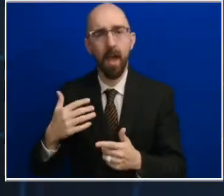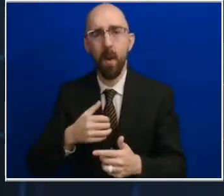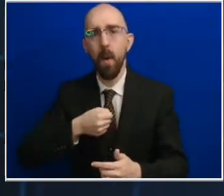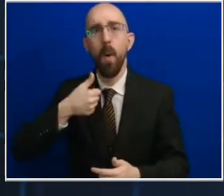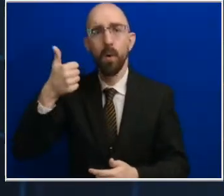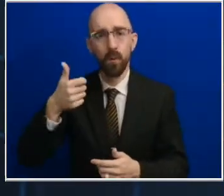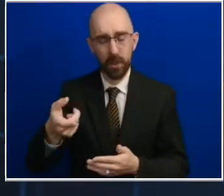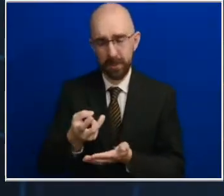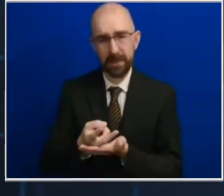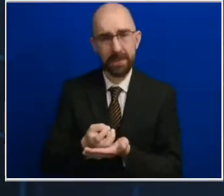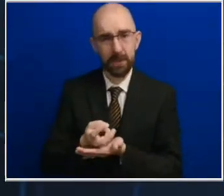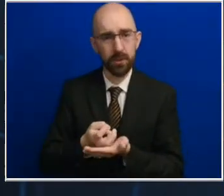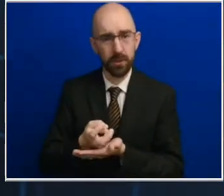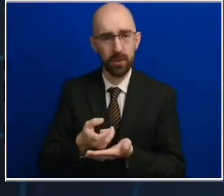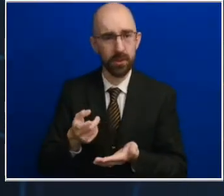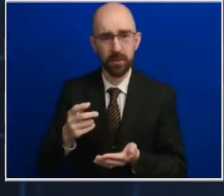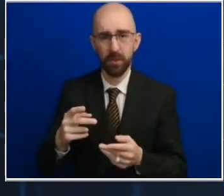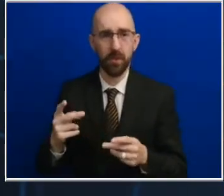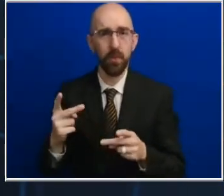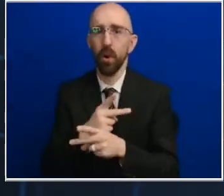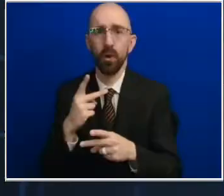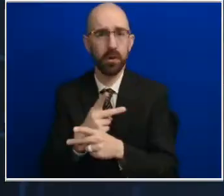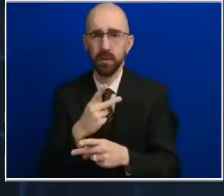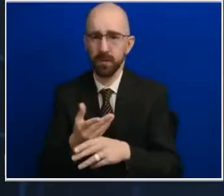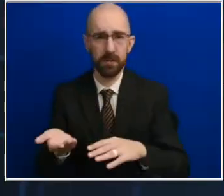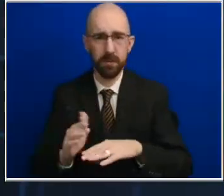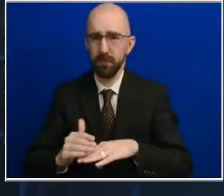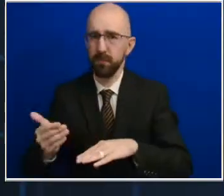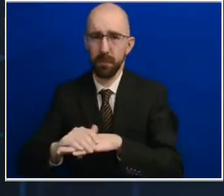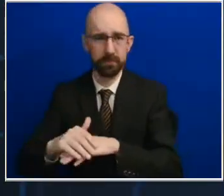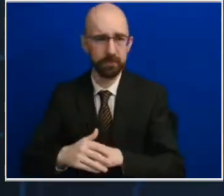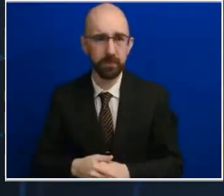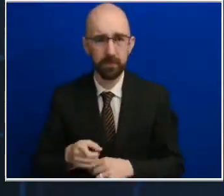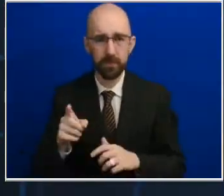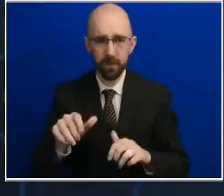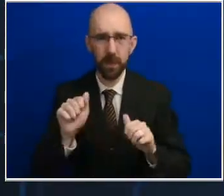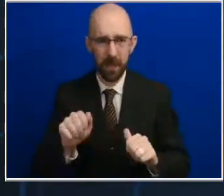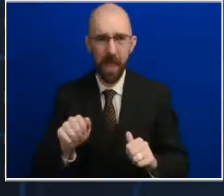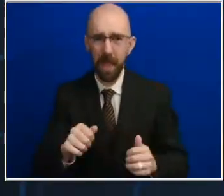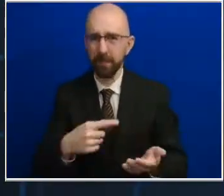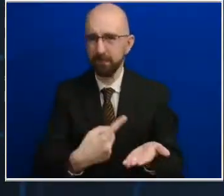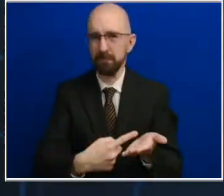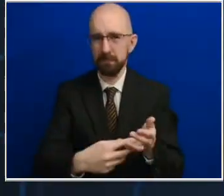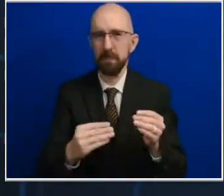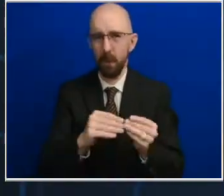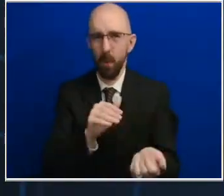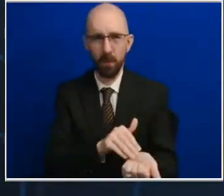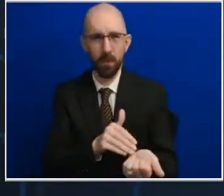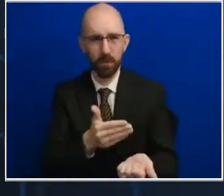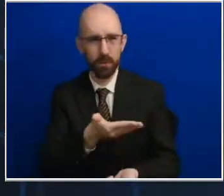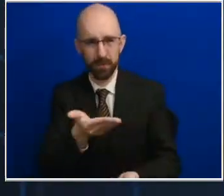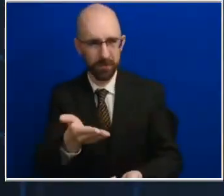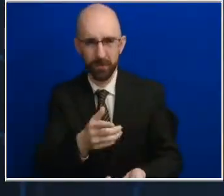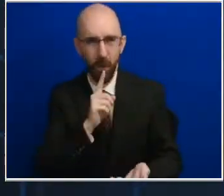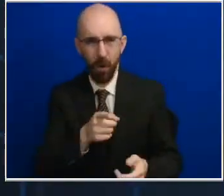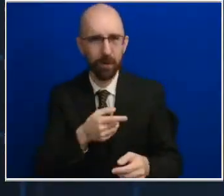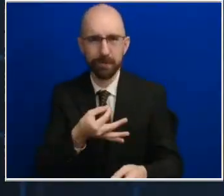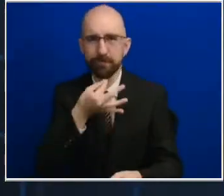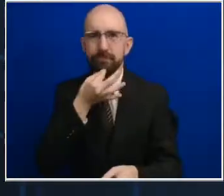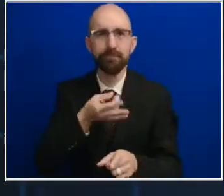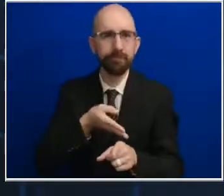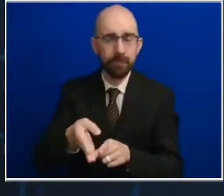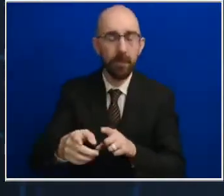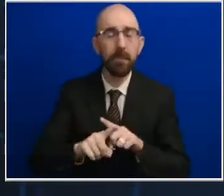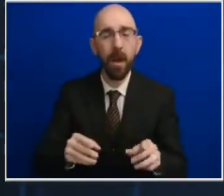epilepsy progressed, and it got worse. I think, which you can kind of touch more on this as you guys are, the doctors, but, the more that my